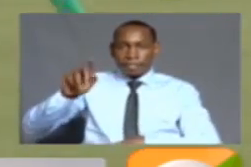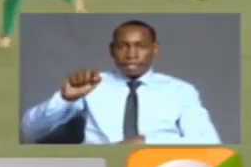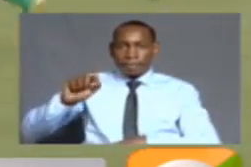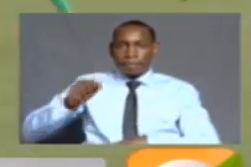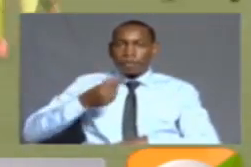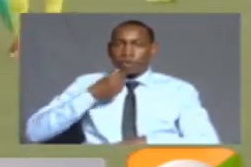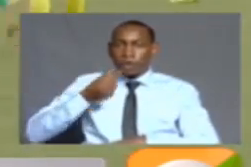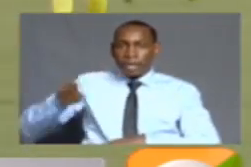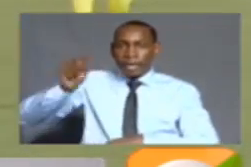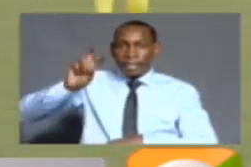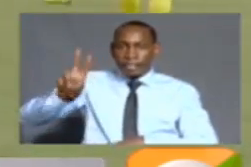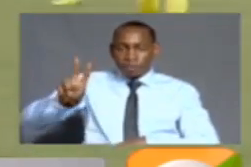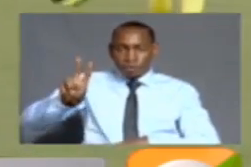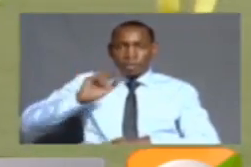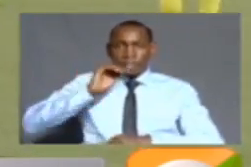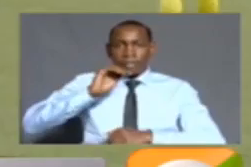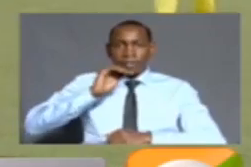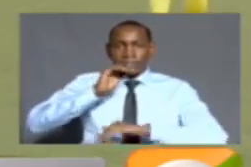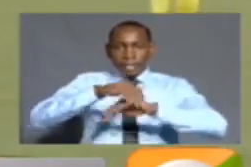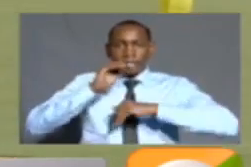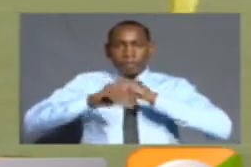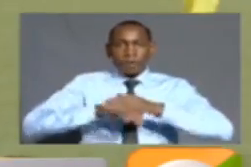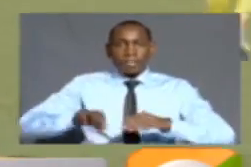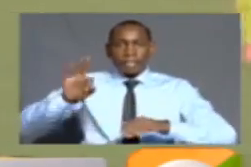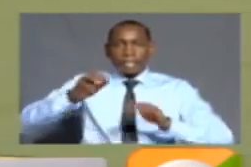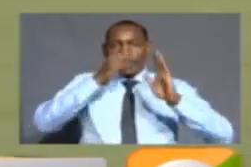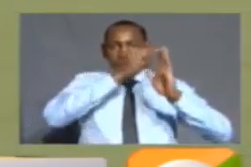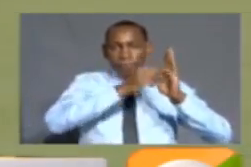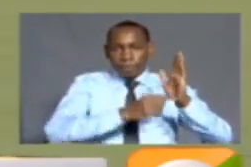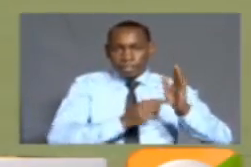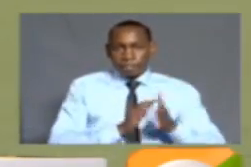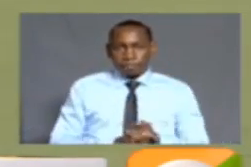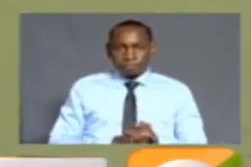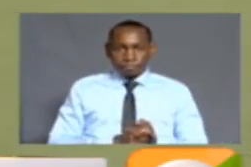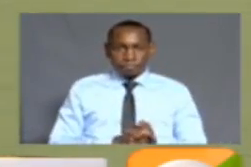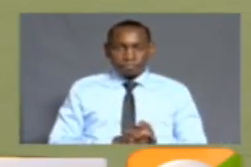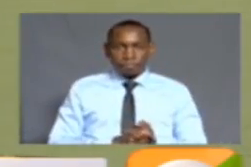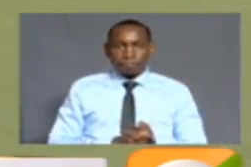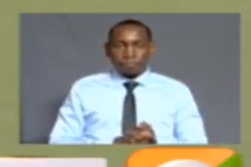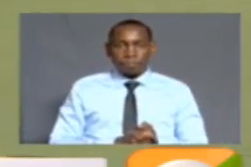Mahia's second to secure all the 3 points.